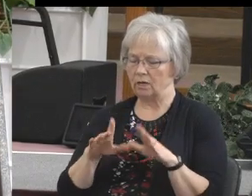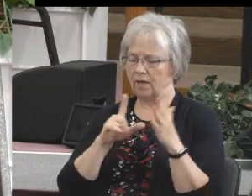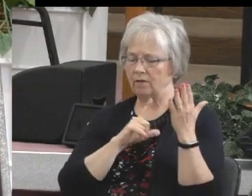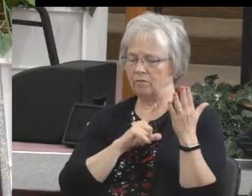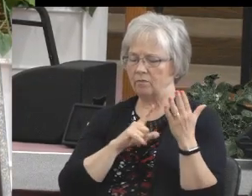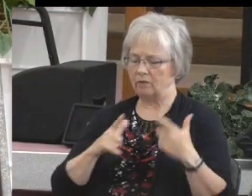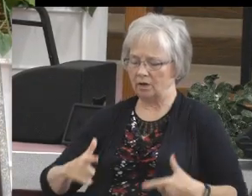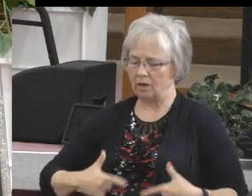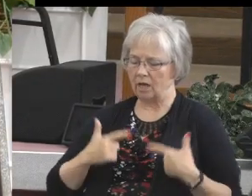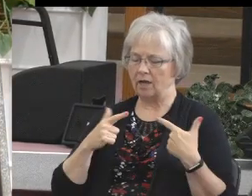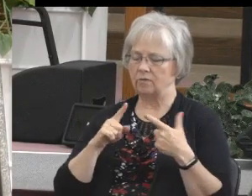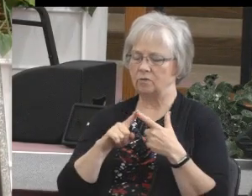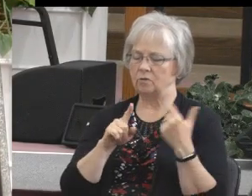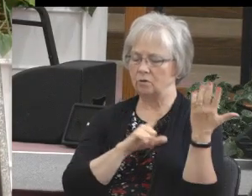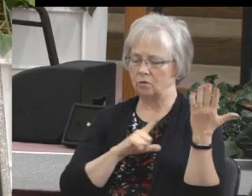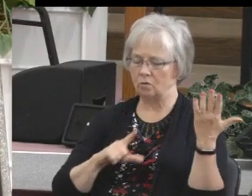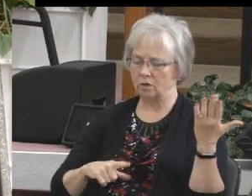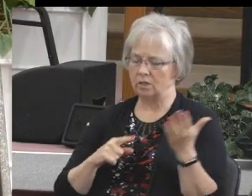week.